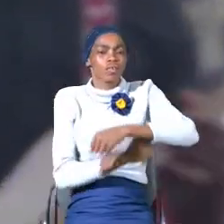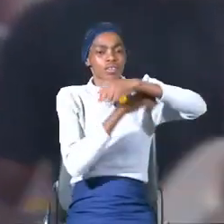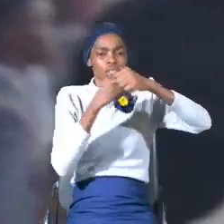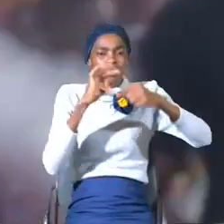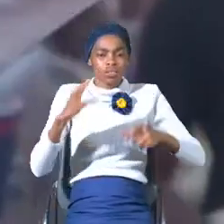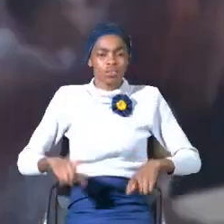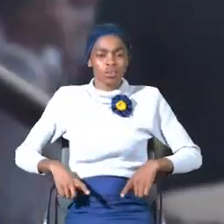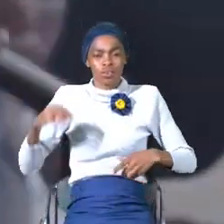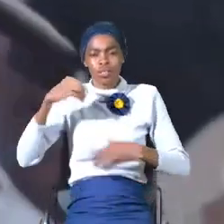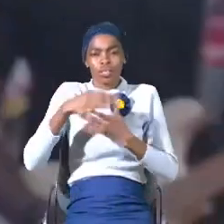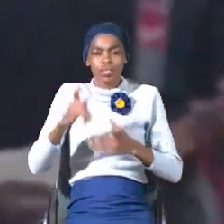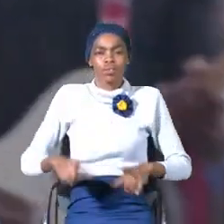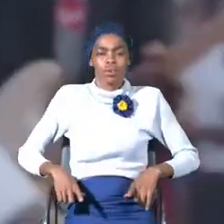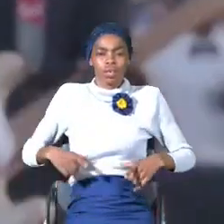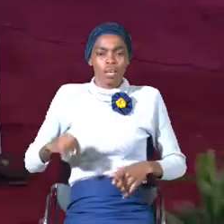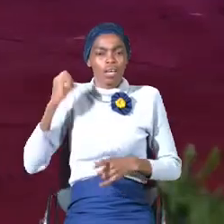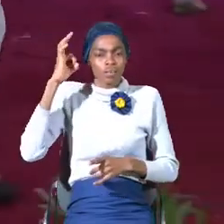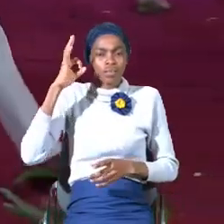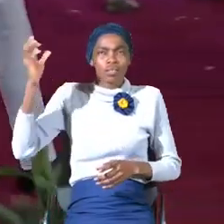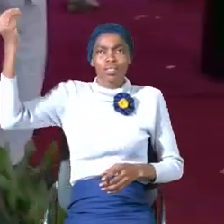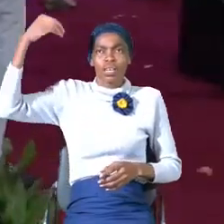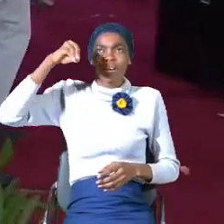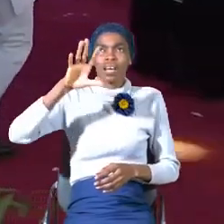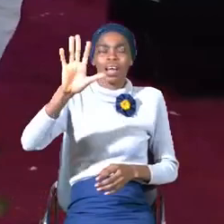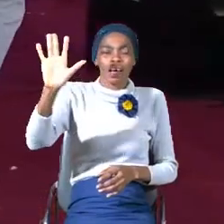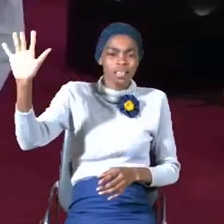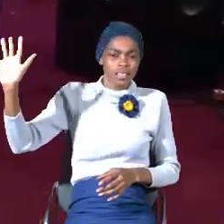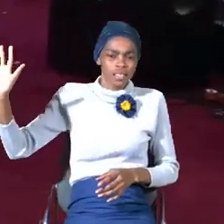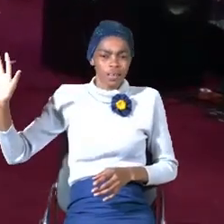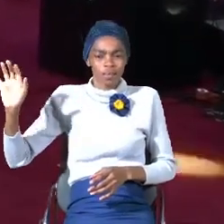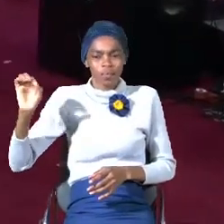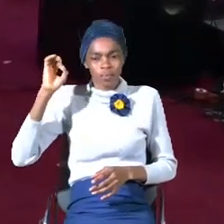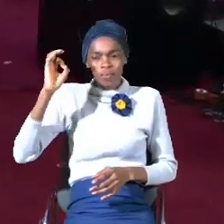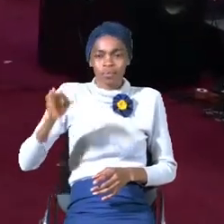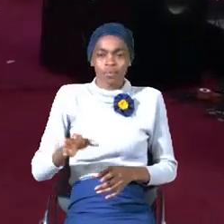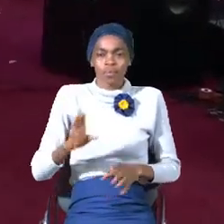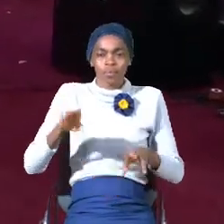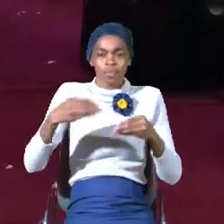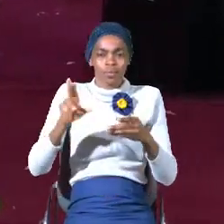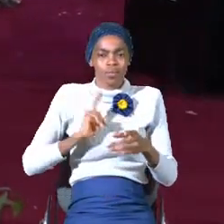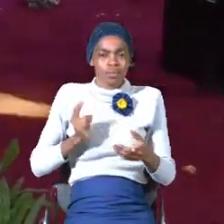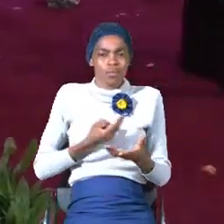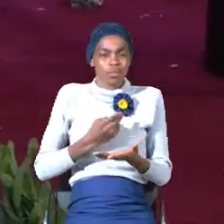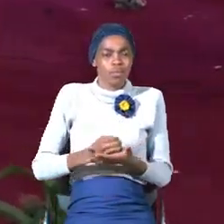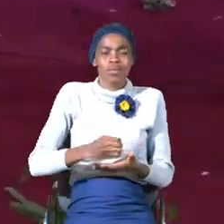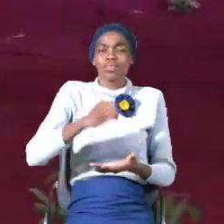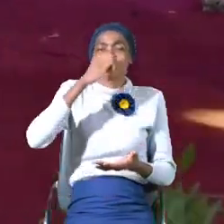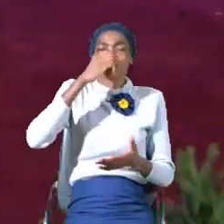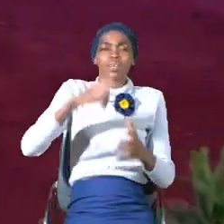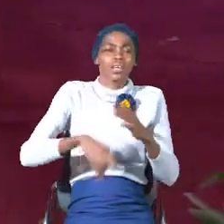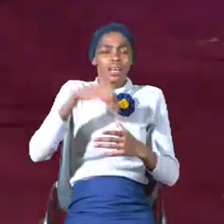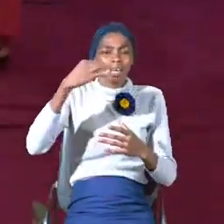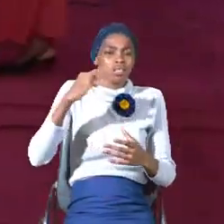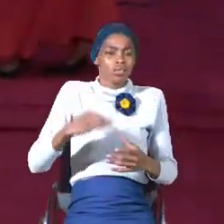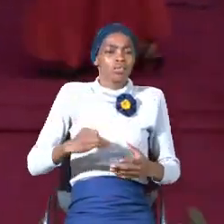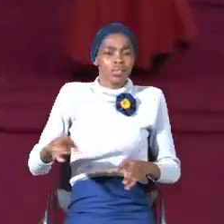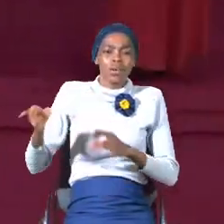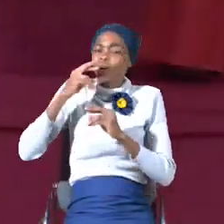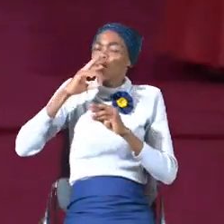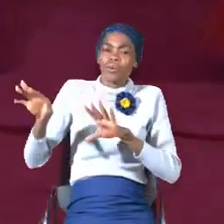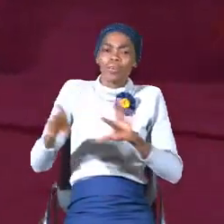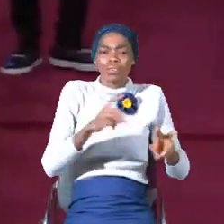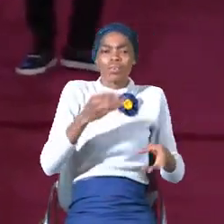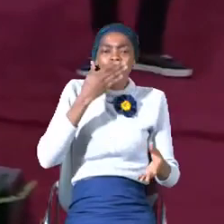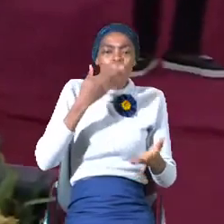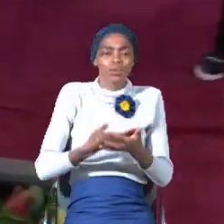in your light we see light. For you will give us to drink out of the rivers of your good pleasures.